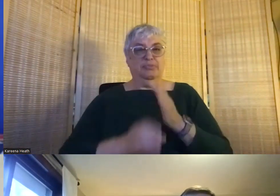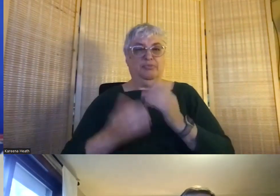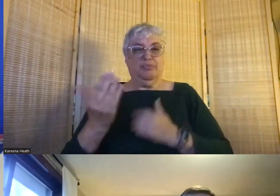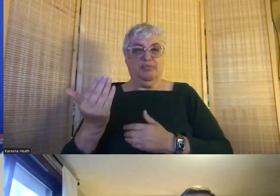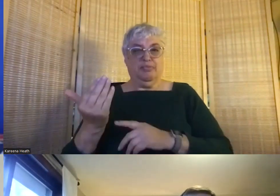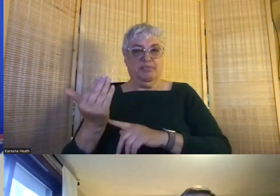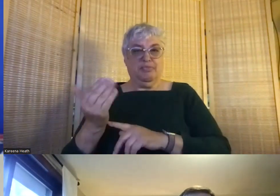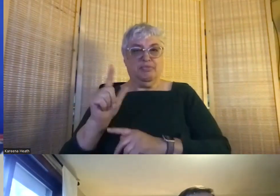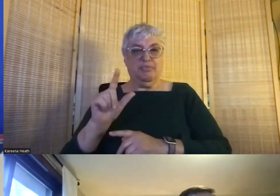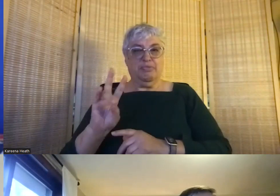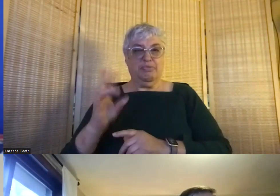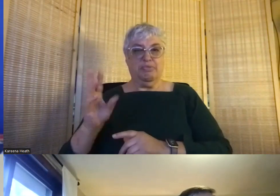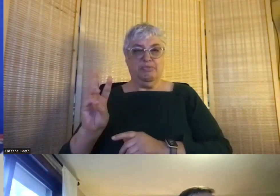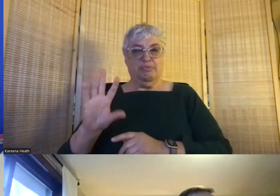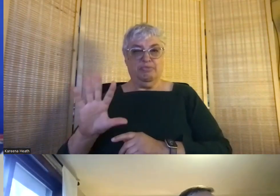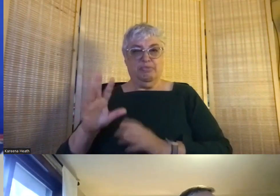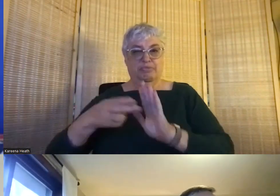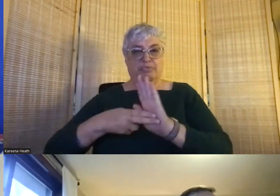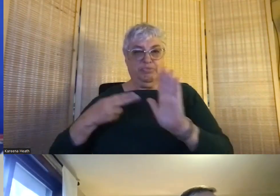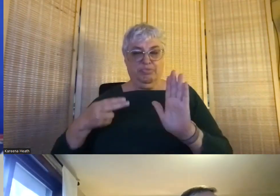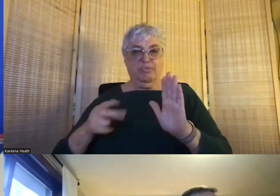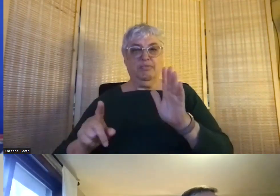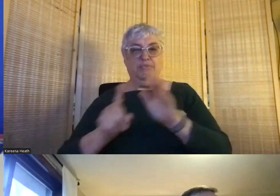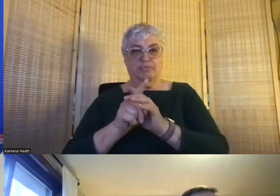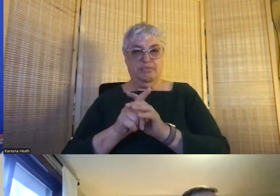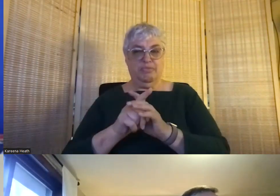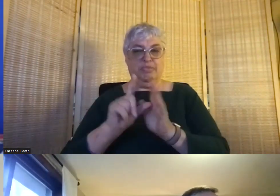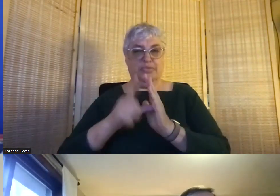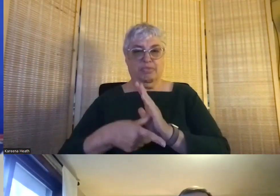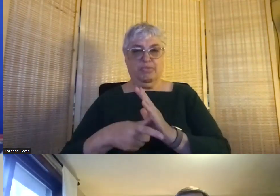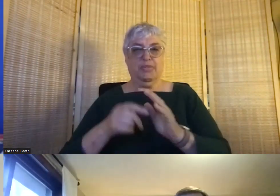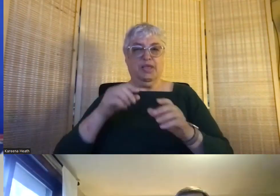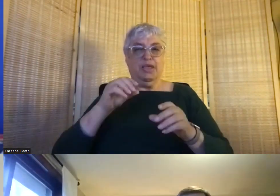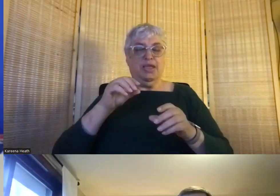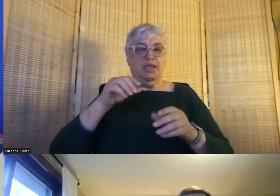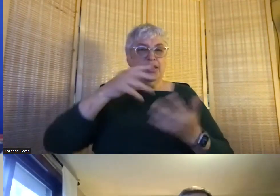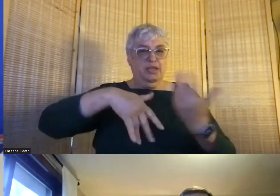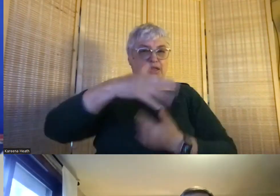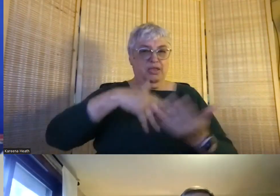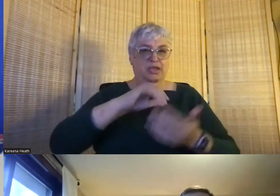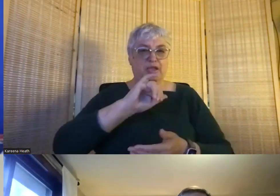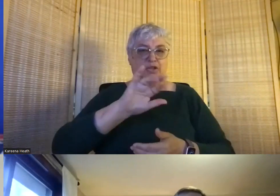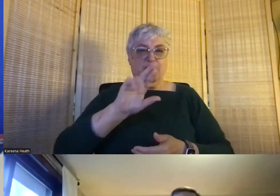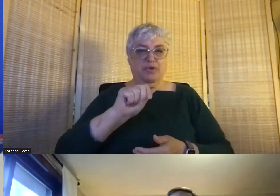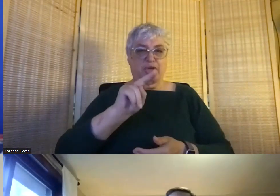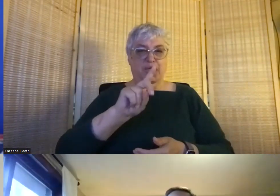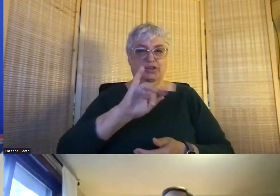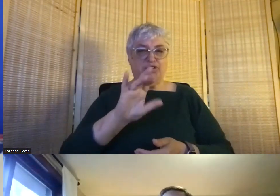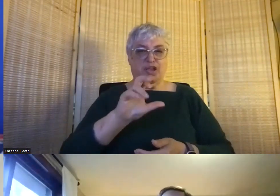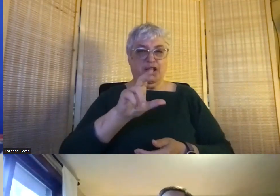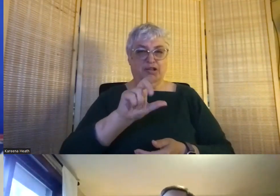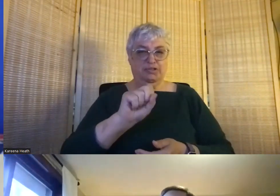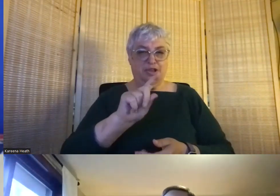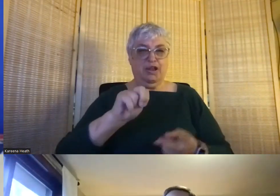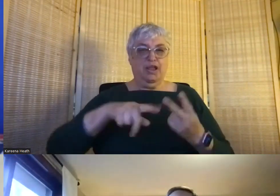the 2765 designation coming up. We have in-person events in Grand Junction and in